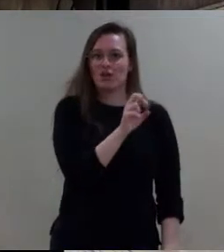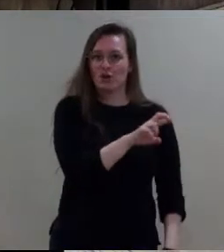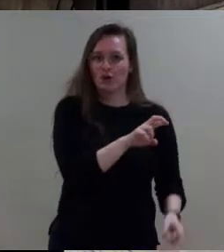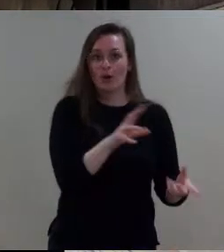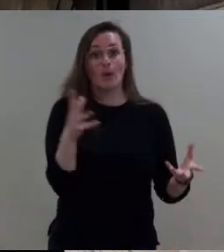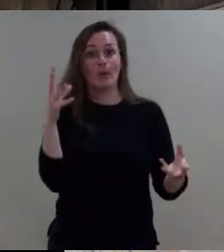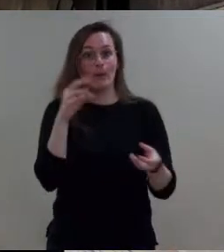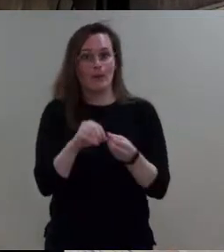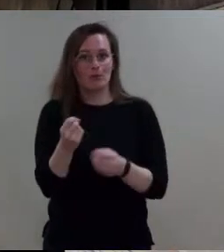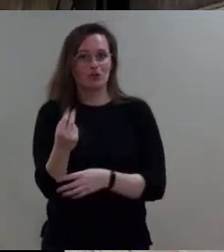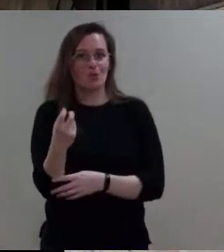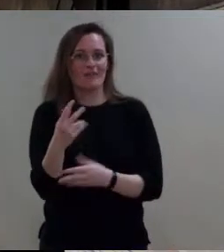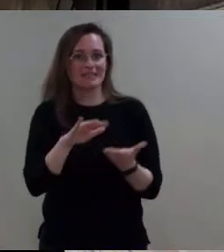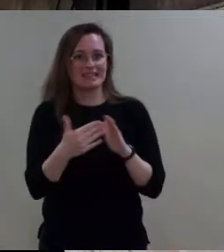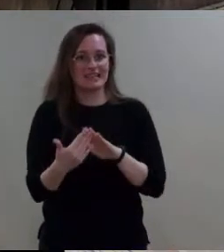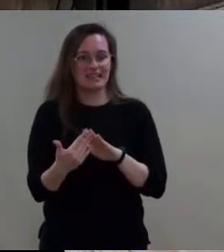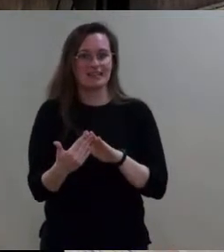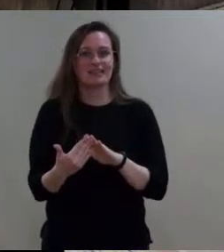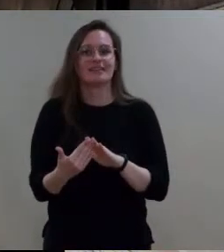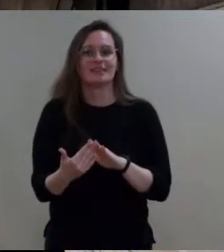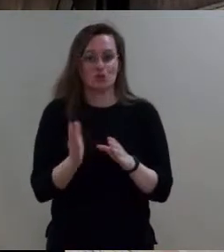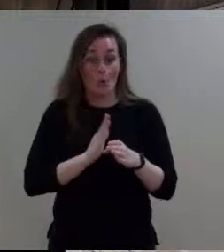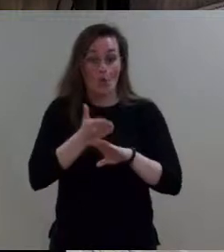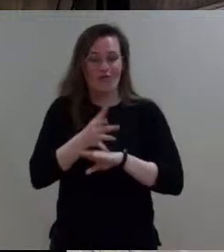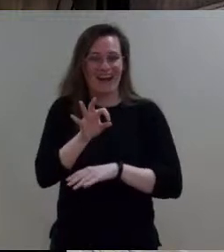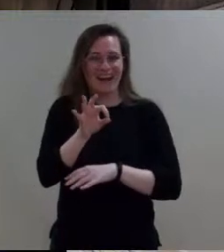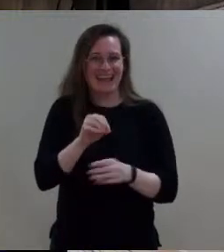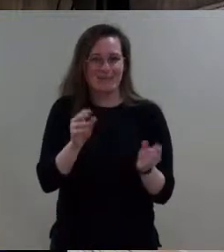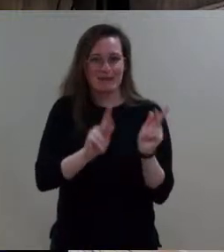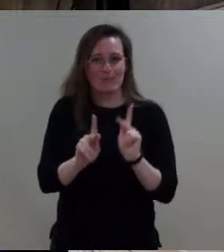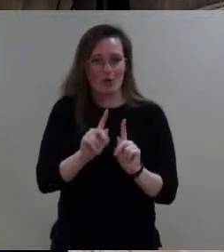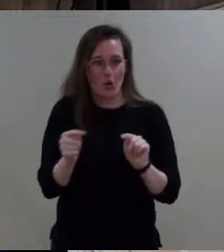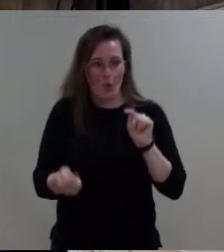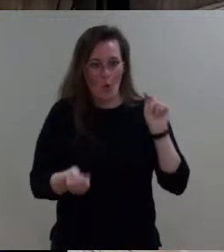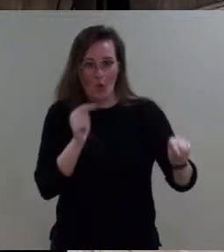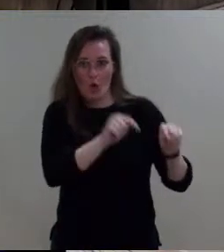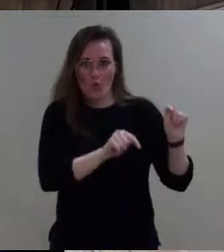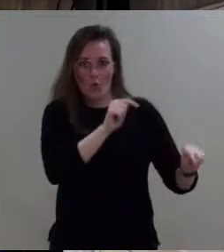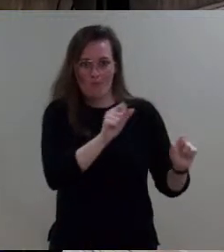90 people in attendance. The biggest thing on the day that we left,